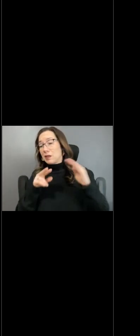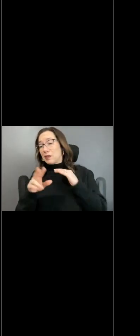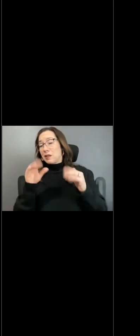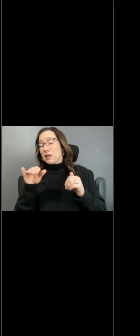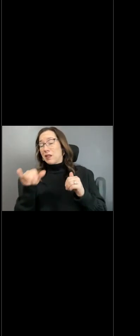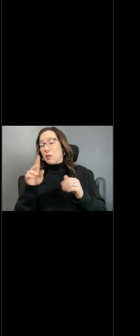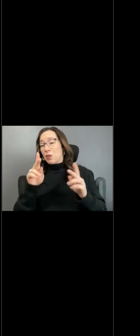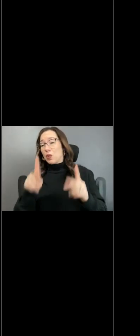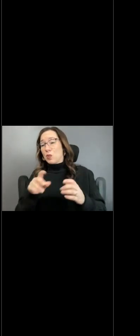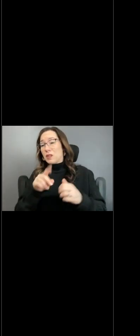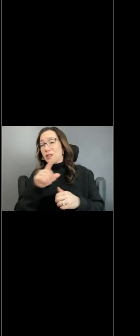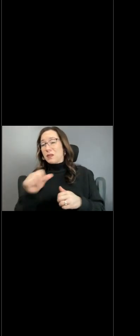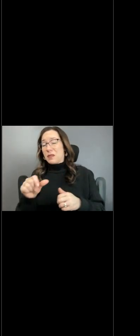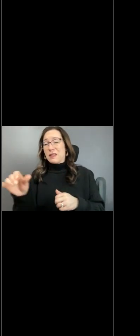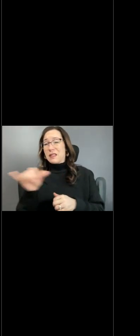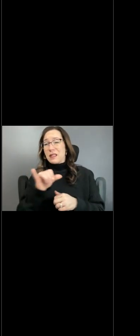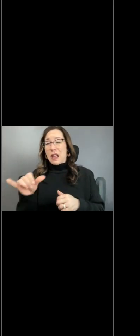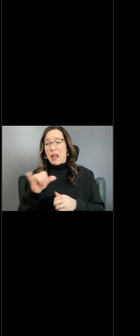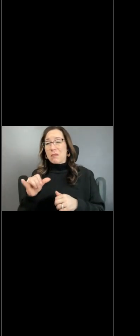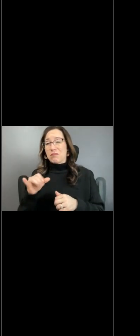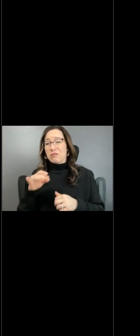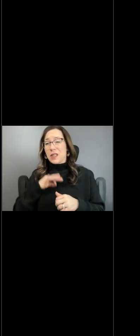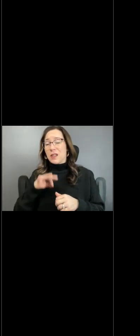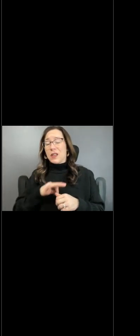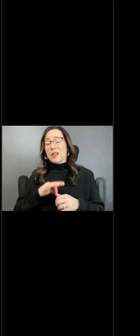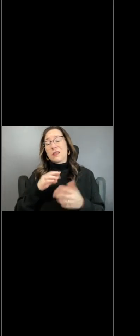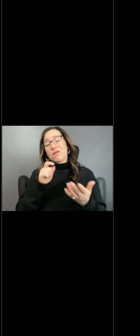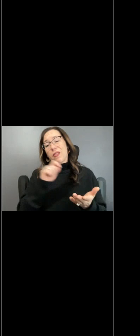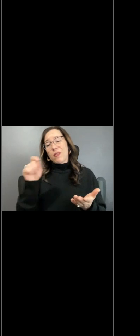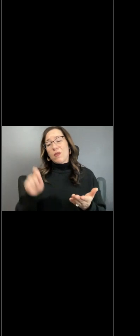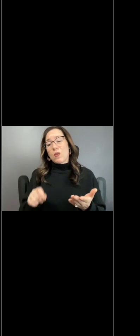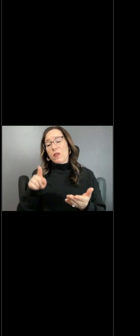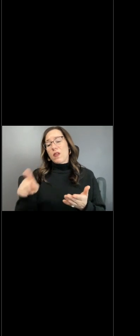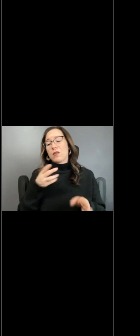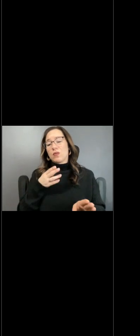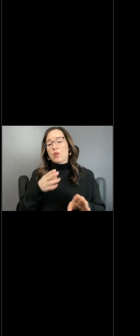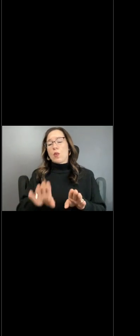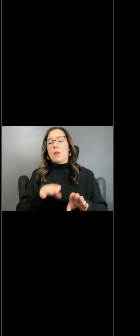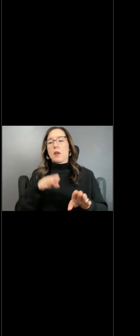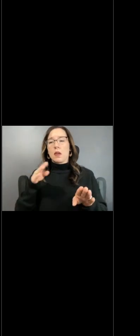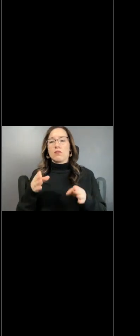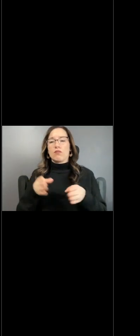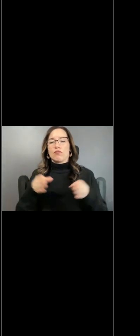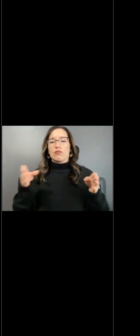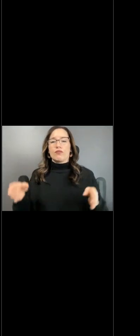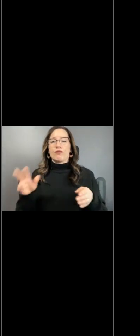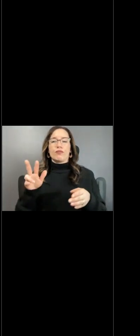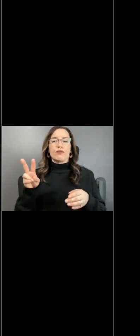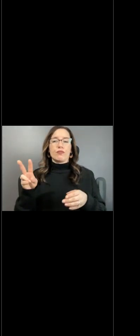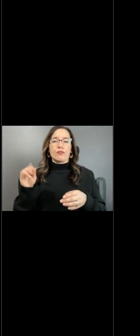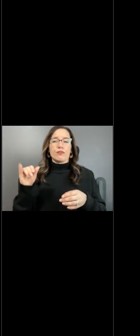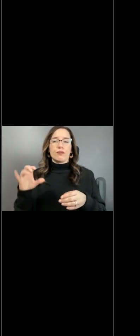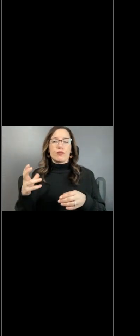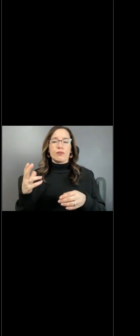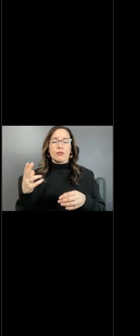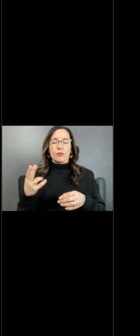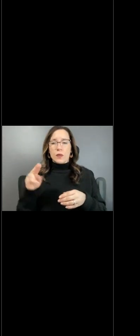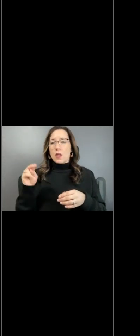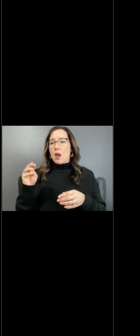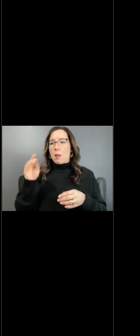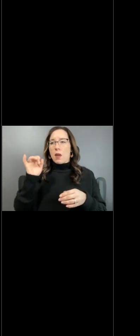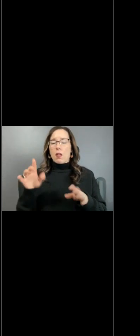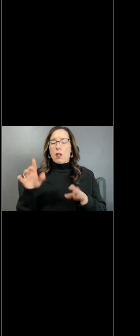access to the same amenities, and therefore the door opening should provide a 32-inch nominal opening if